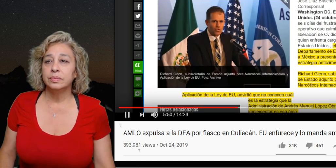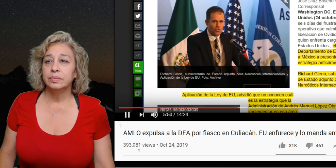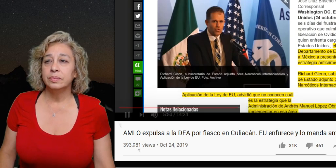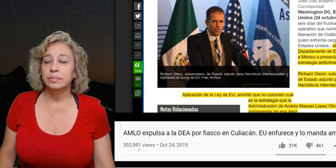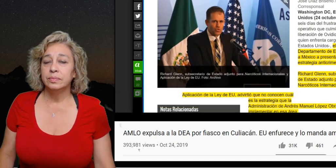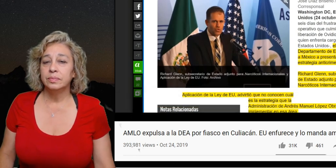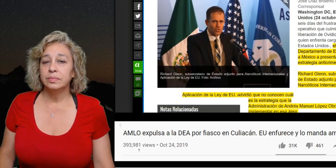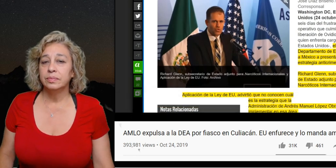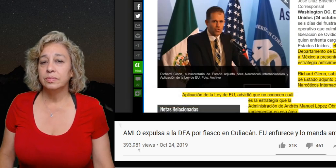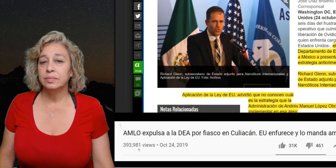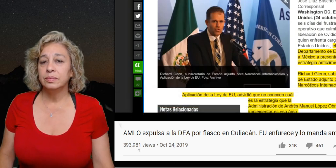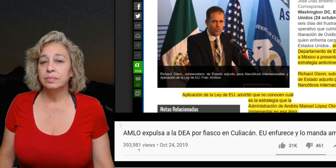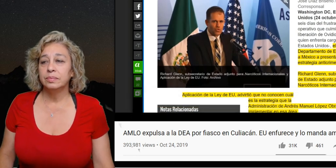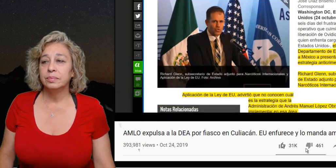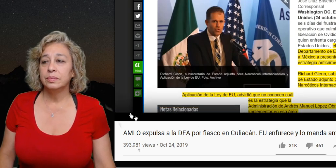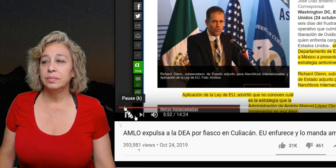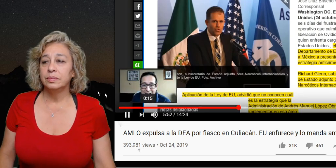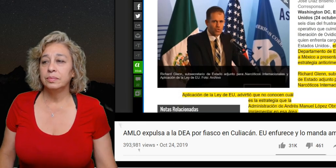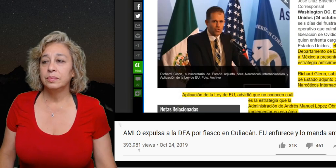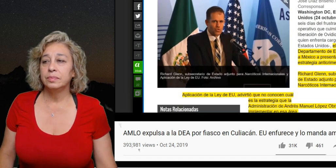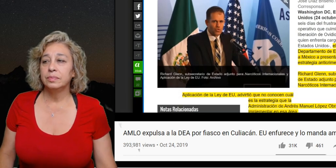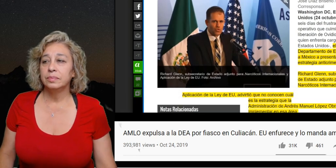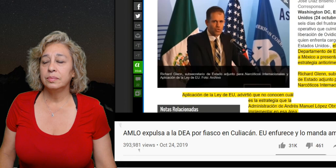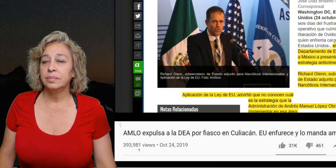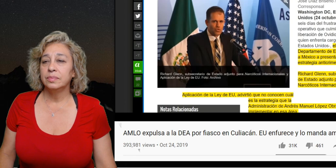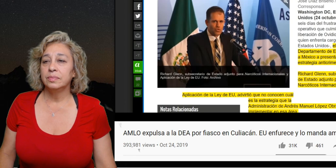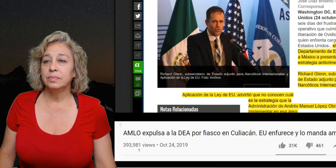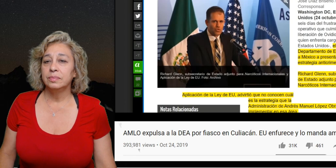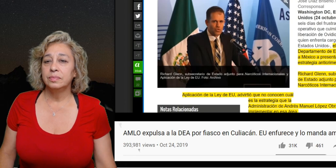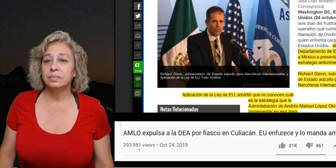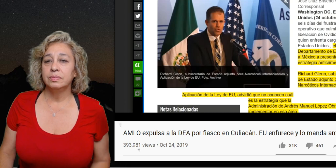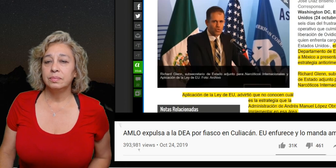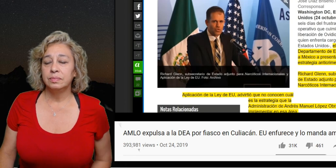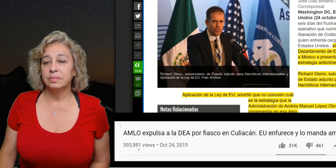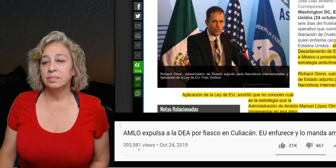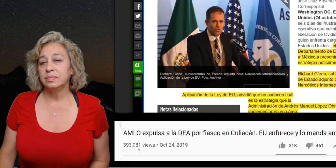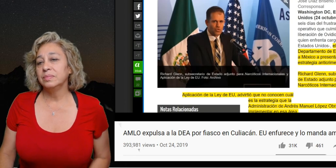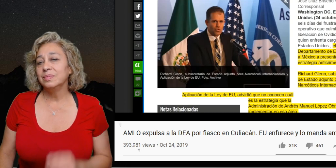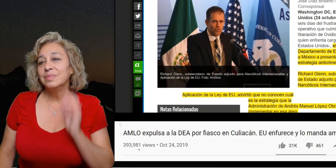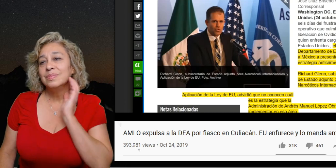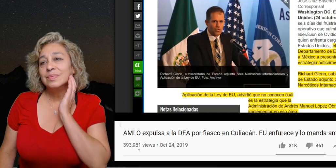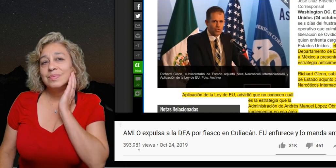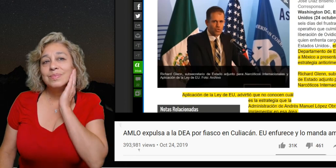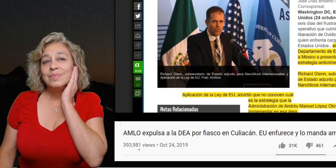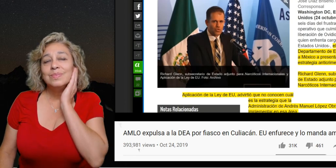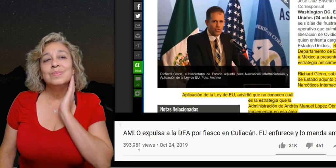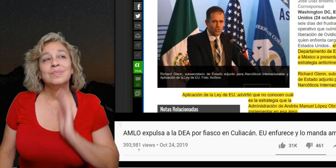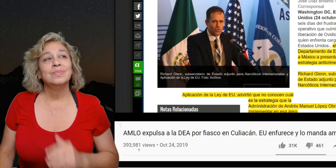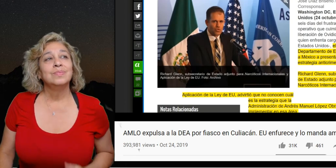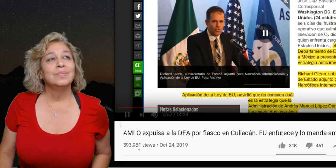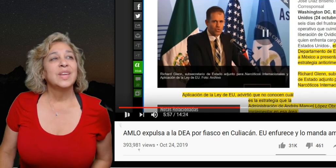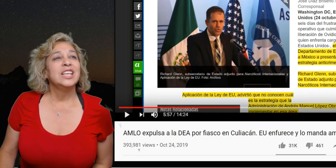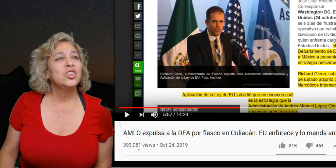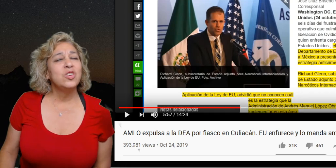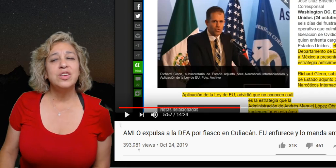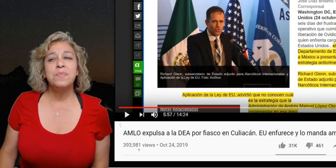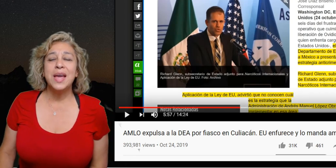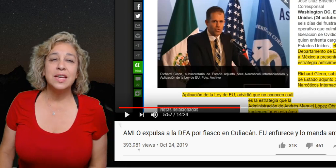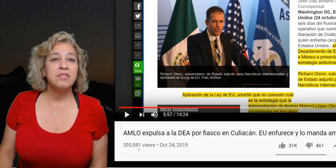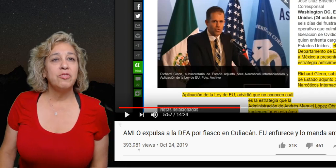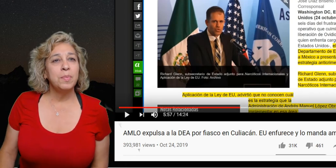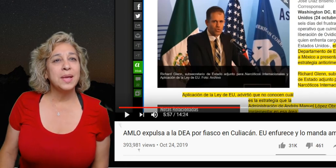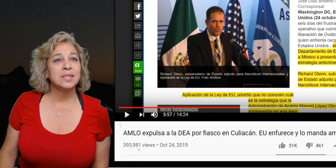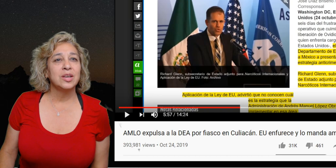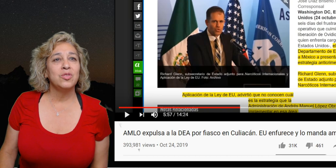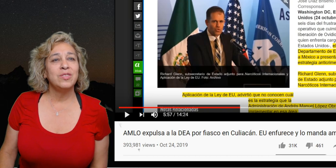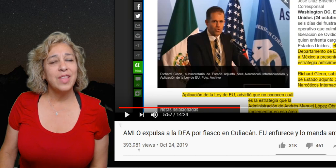cosas, pero en particular esto, que les exige a México que ellos participen en la estrategia anticrimen nacional. So they're